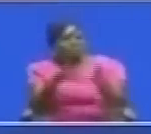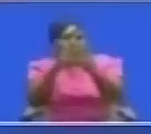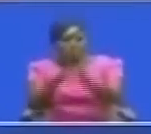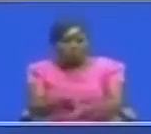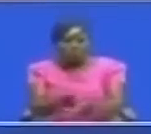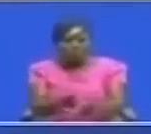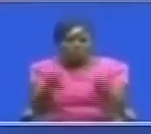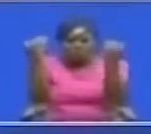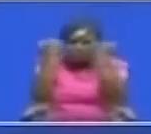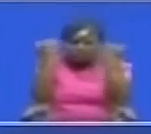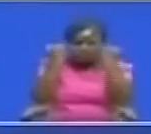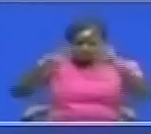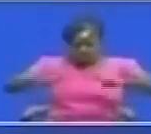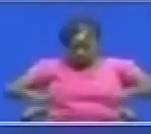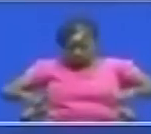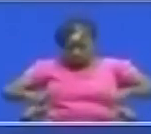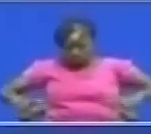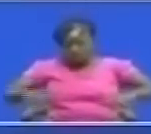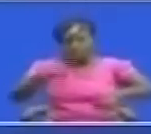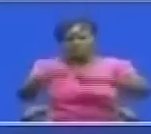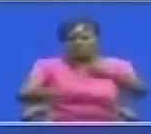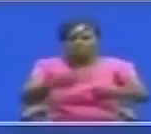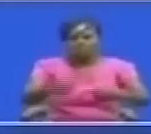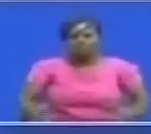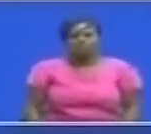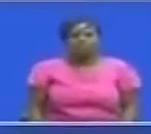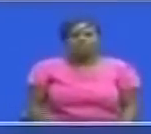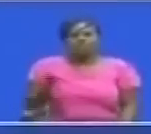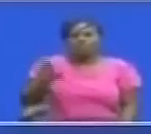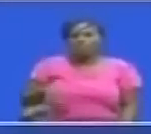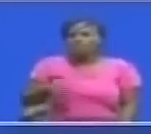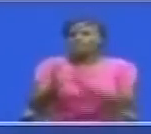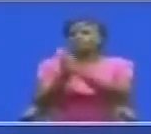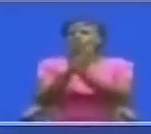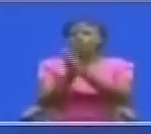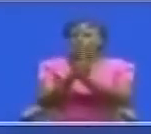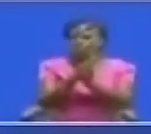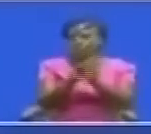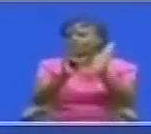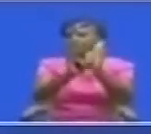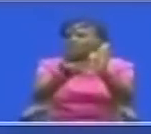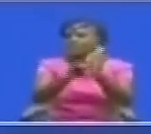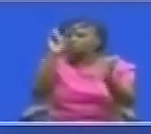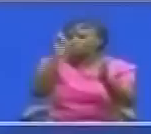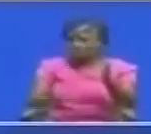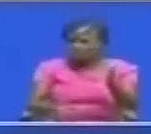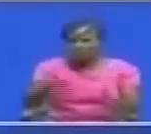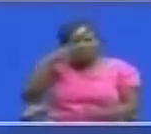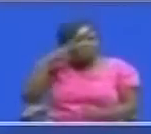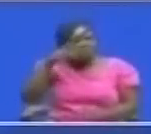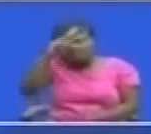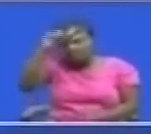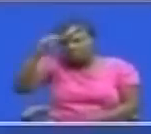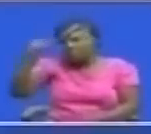The case is still under investigations. The woman's story, however, is an indication that terrorism does not respect